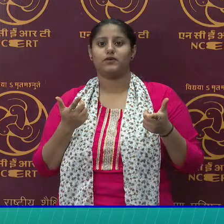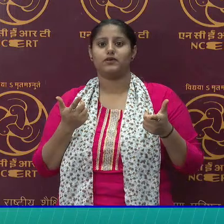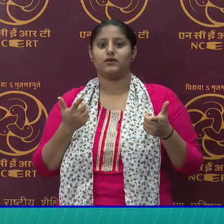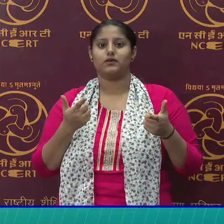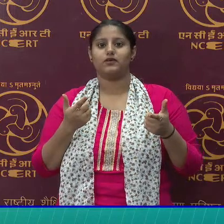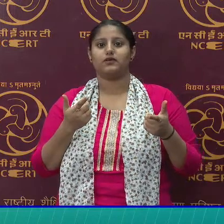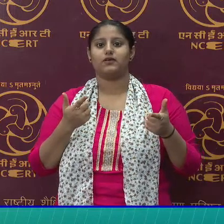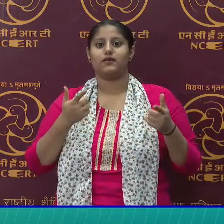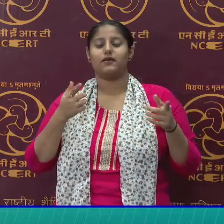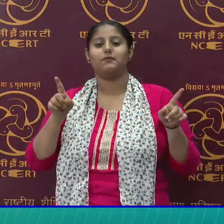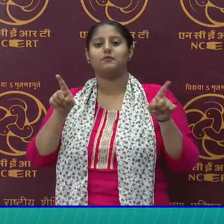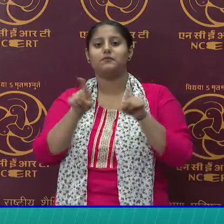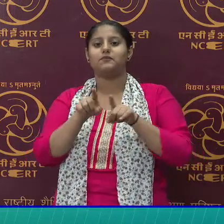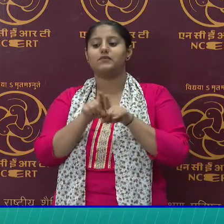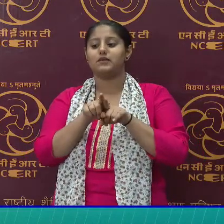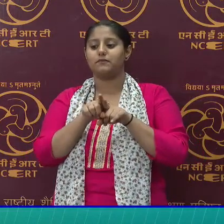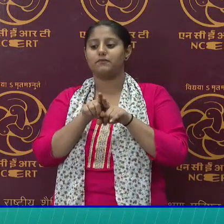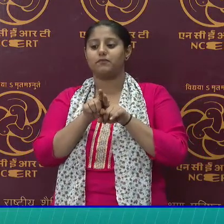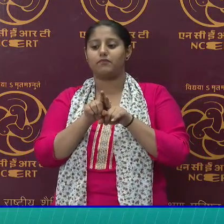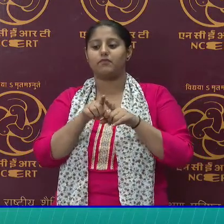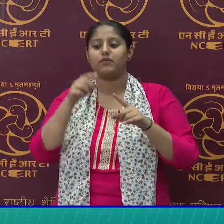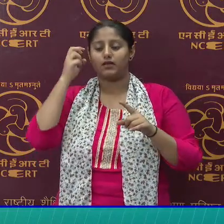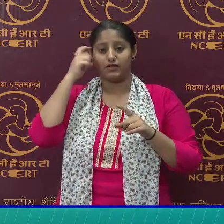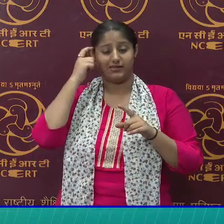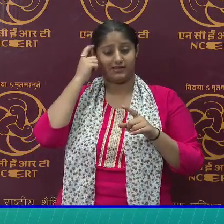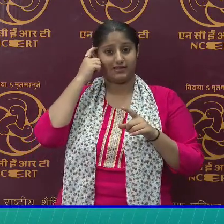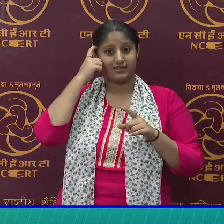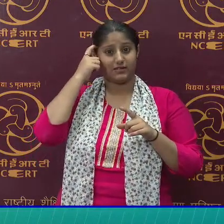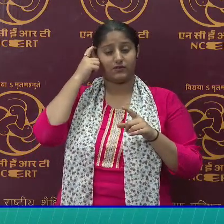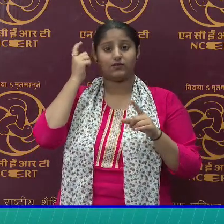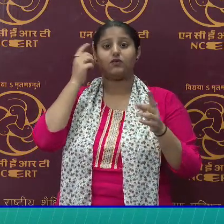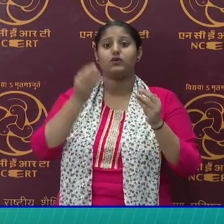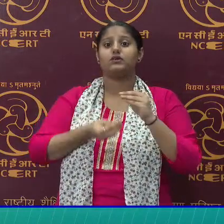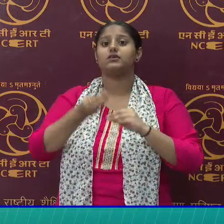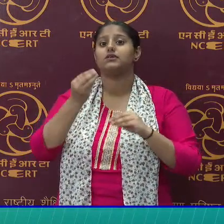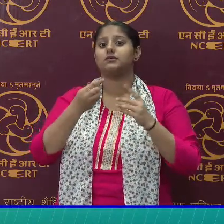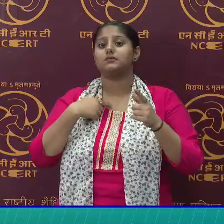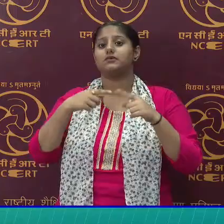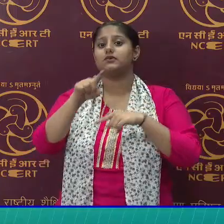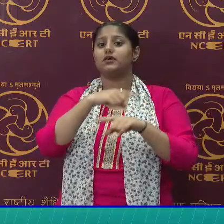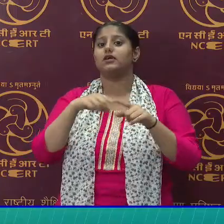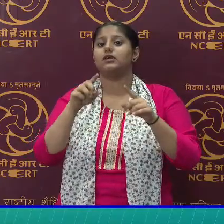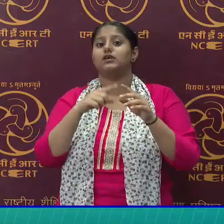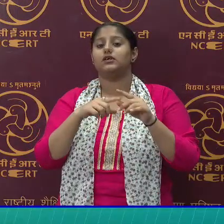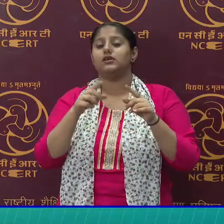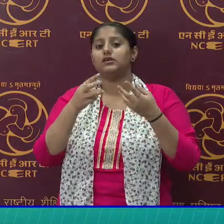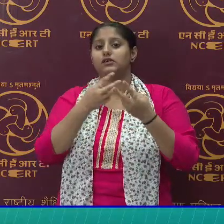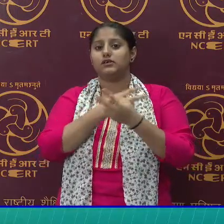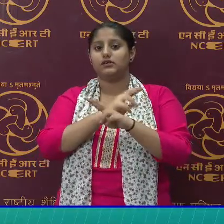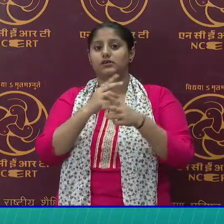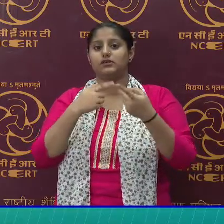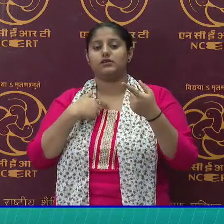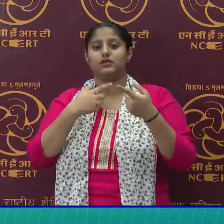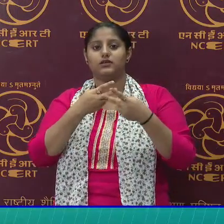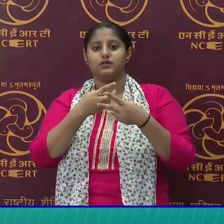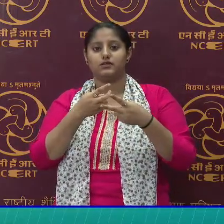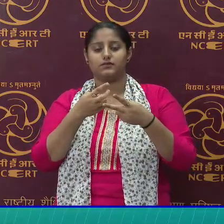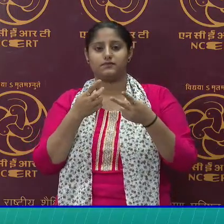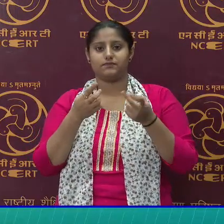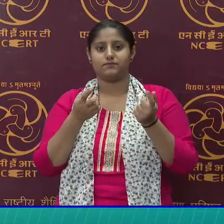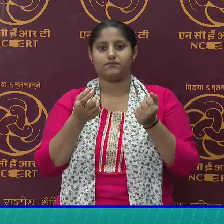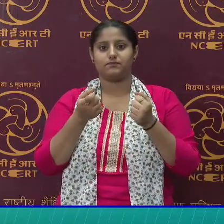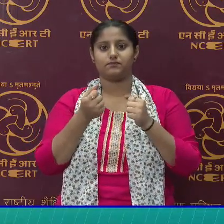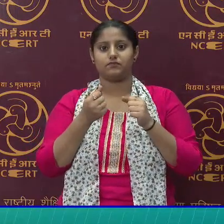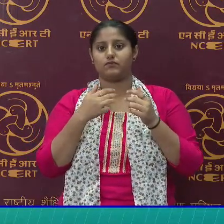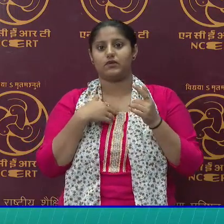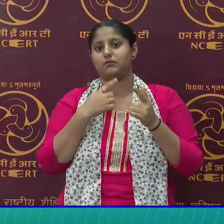fasting needs more willpower than we thought. Right. So it's easy to make a resolution. I mean, indirectly we are bringing home this,